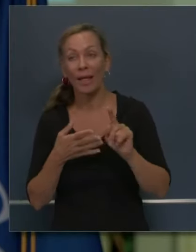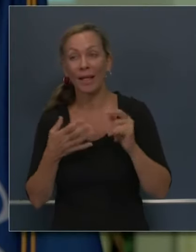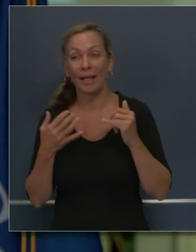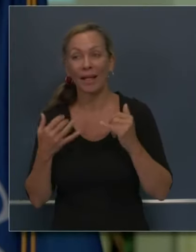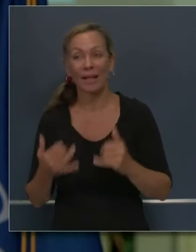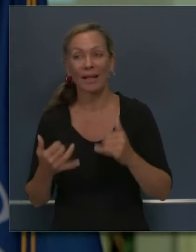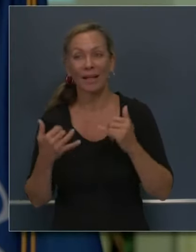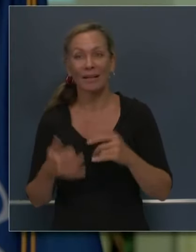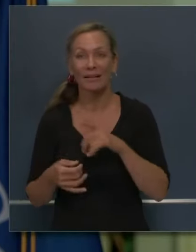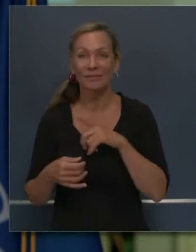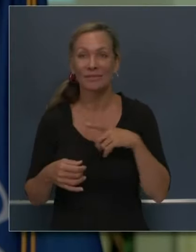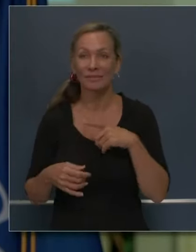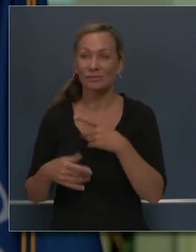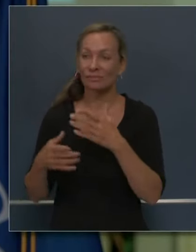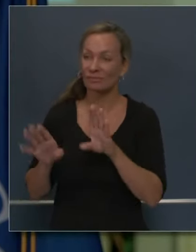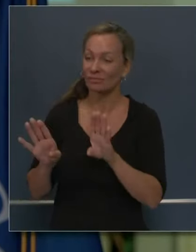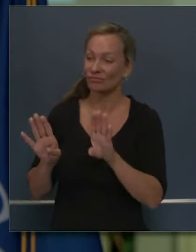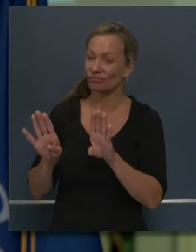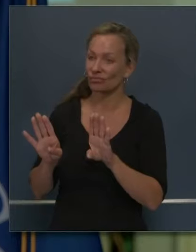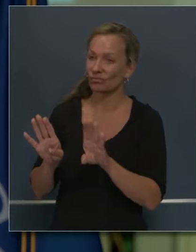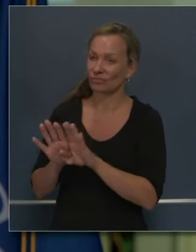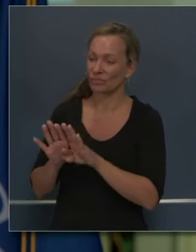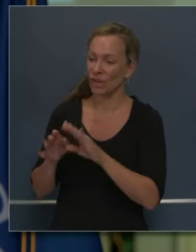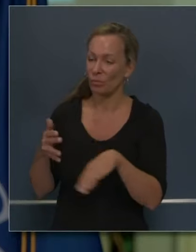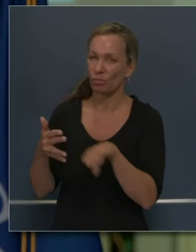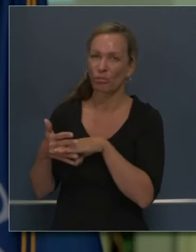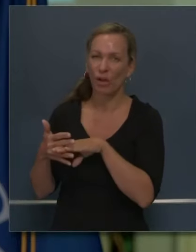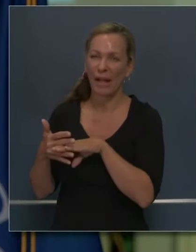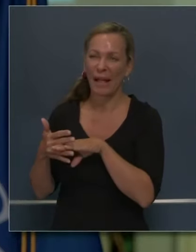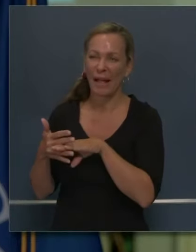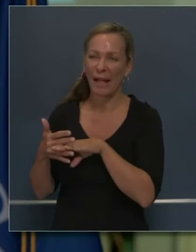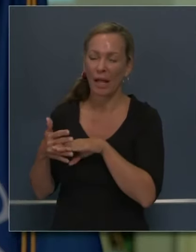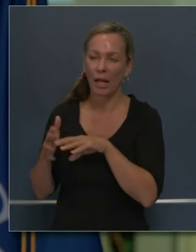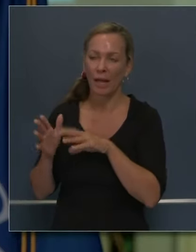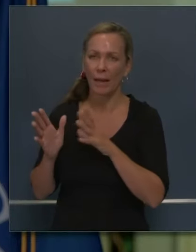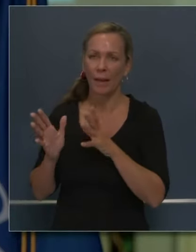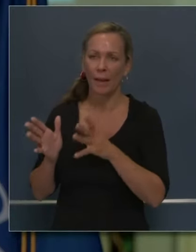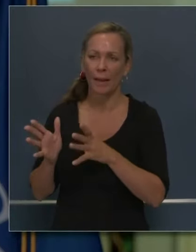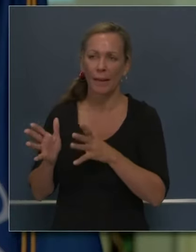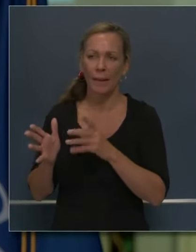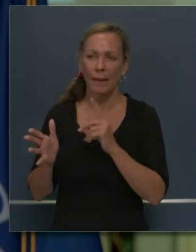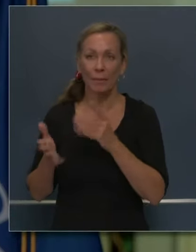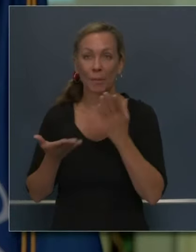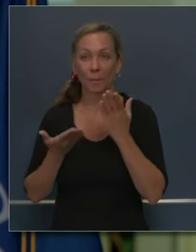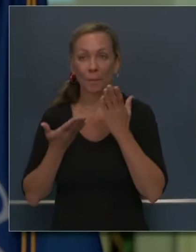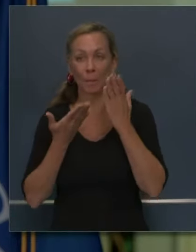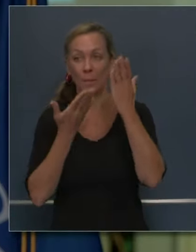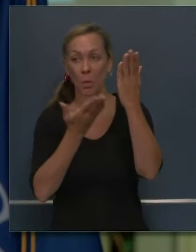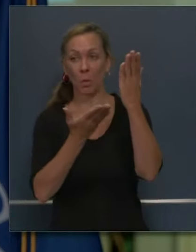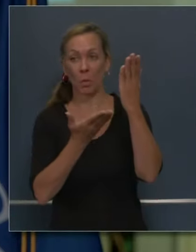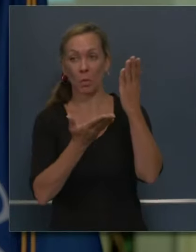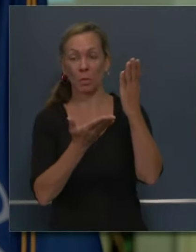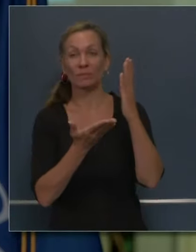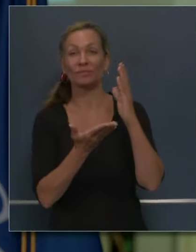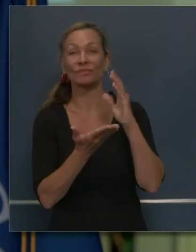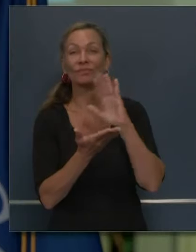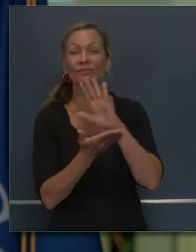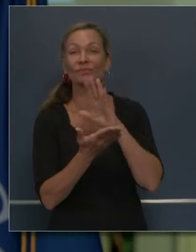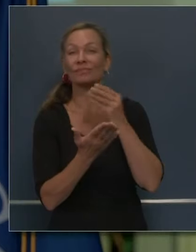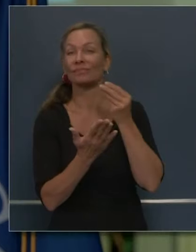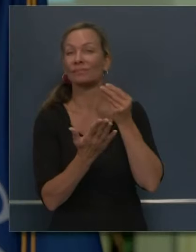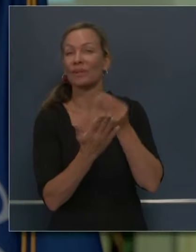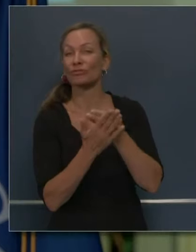ambitious outline of a stimulus plan, and in that plan, there is discussion of funding for bonds that would focus